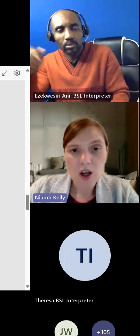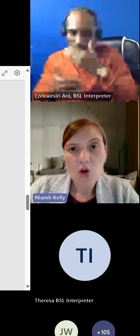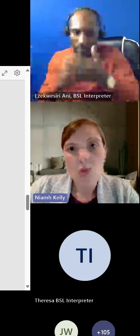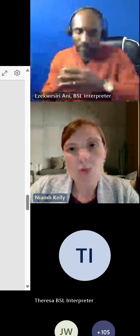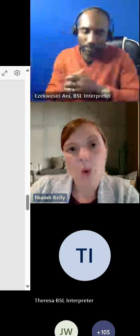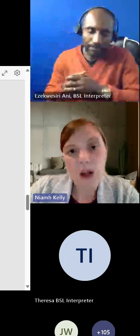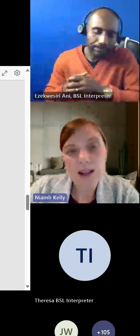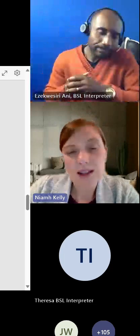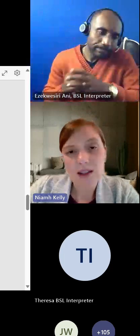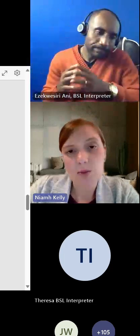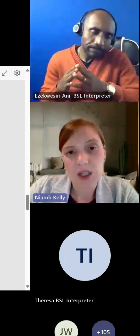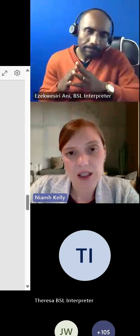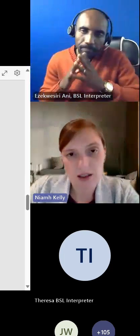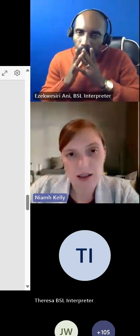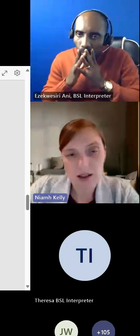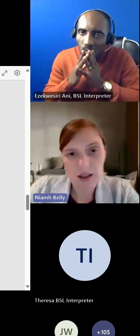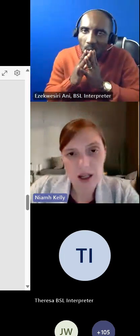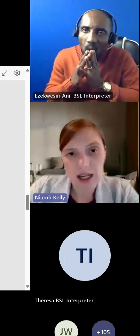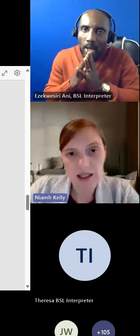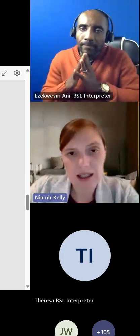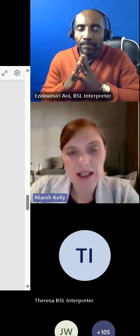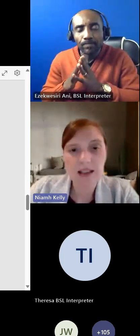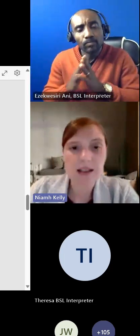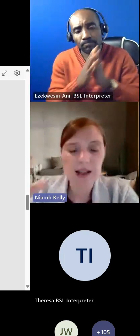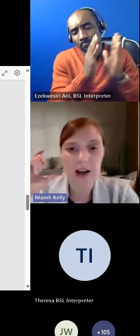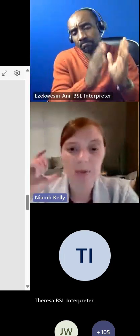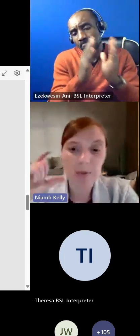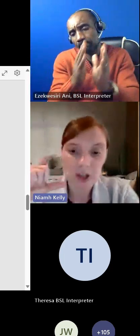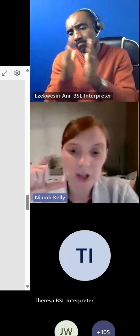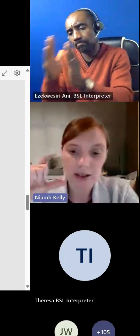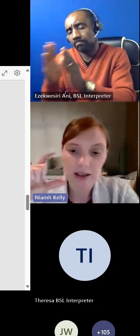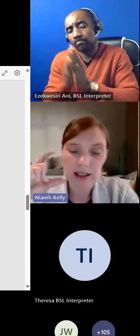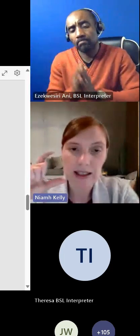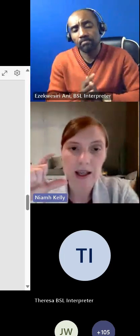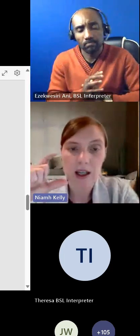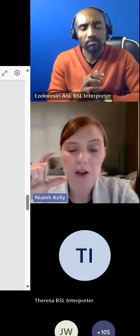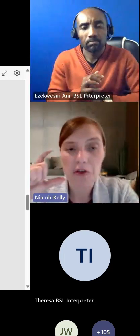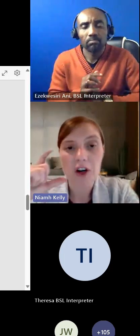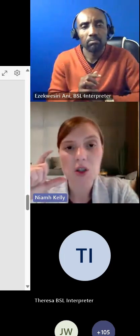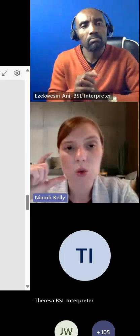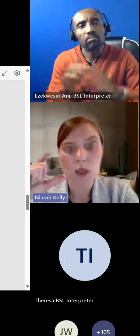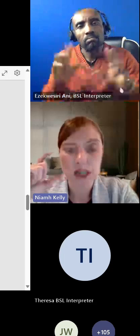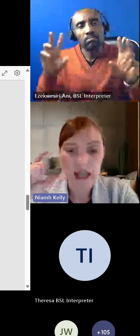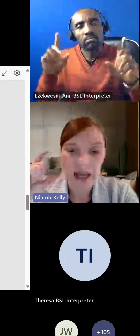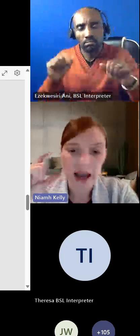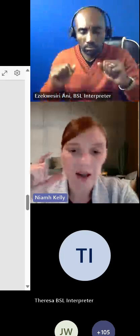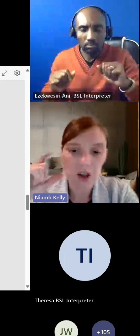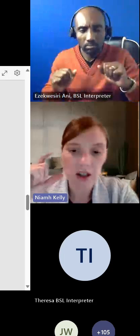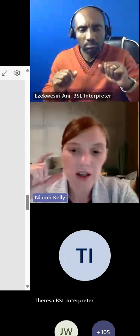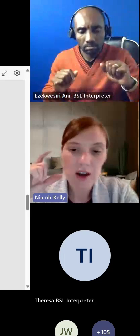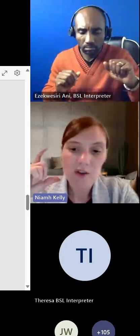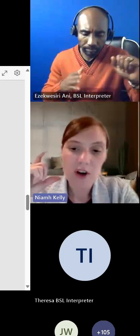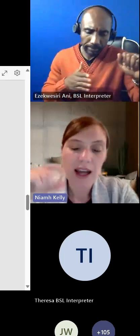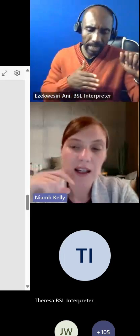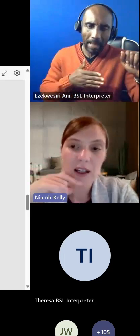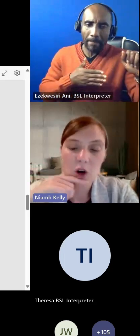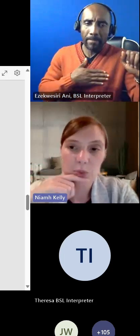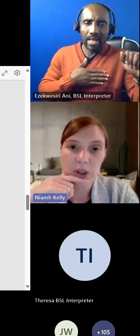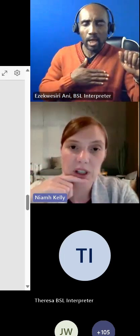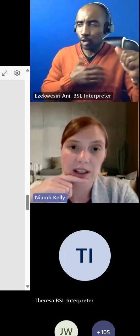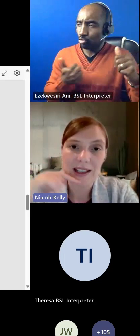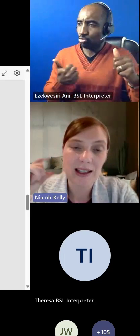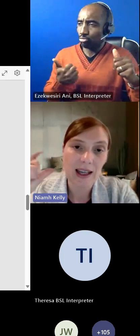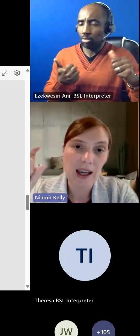next. What this means, these badges, let's say the first one, taking action, for